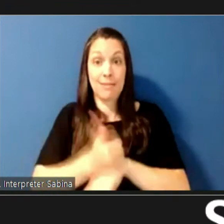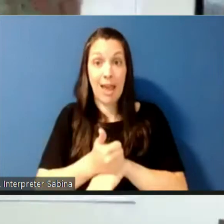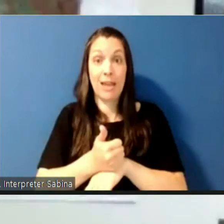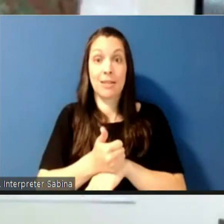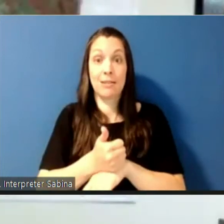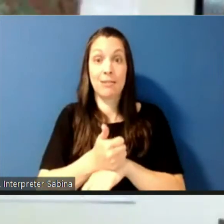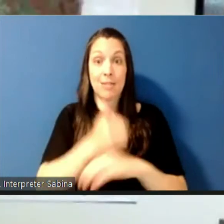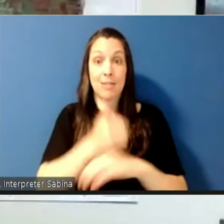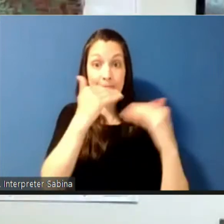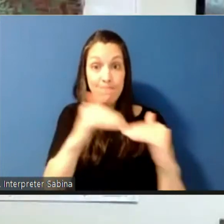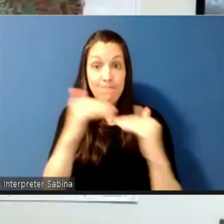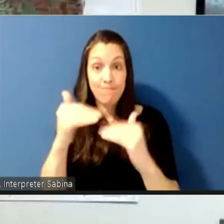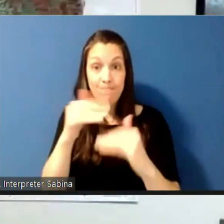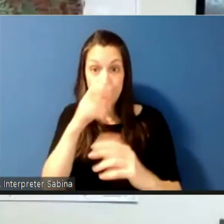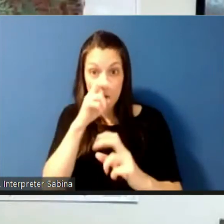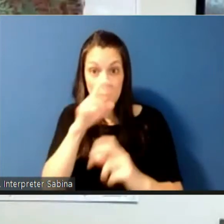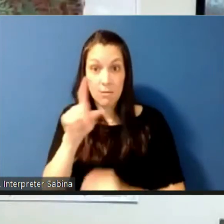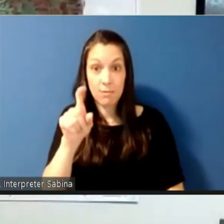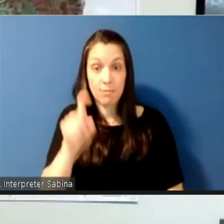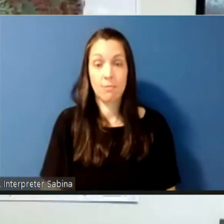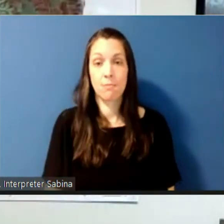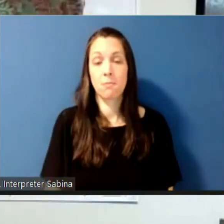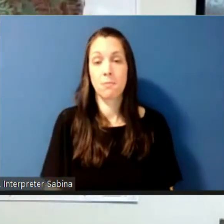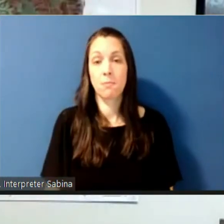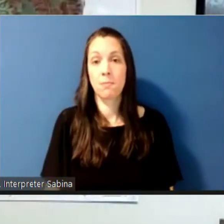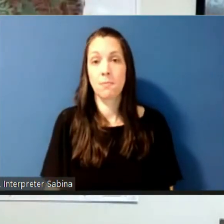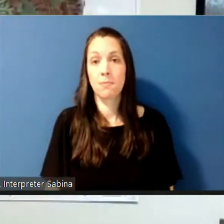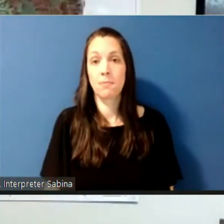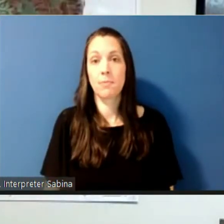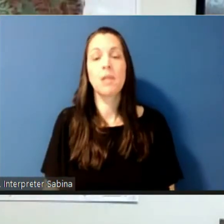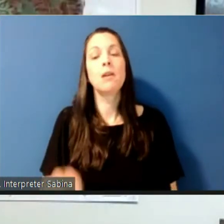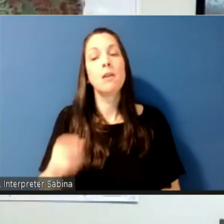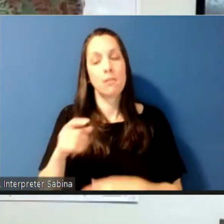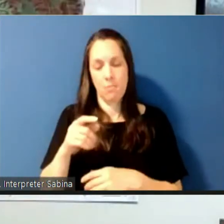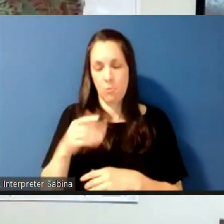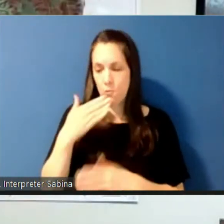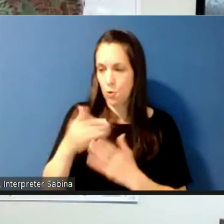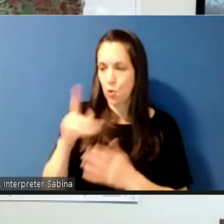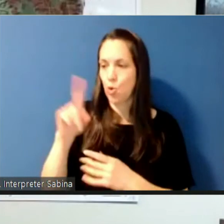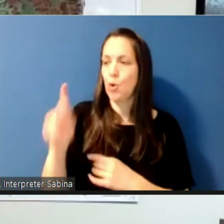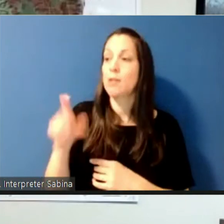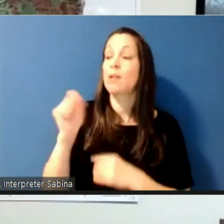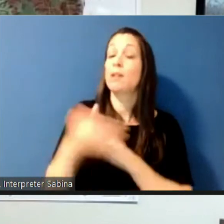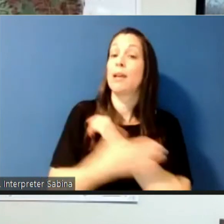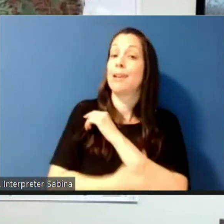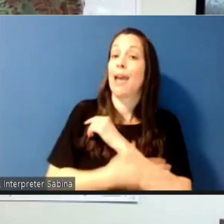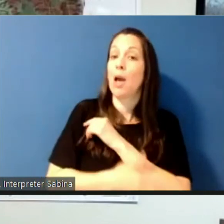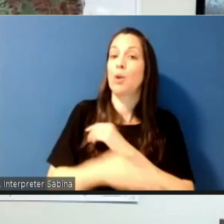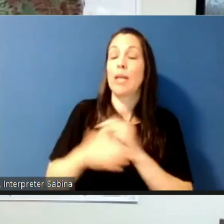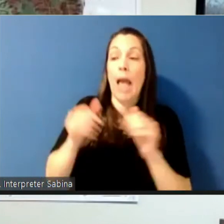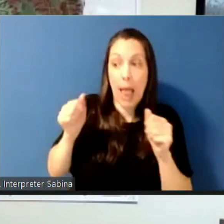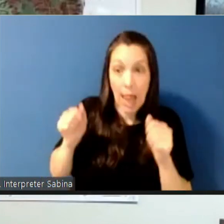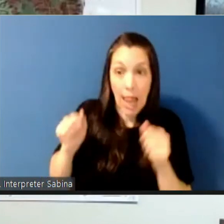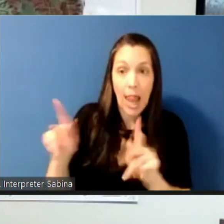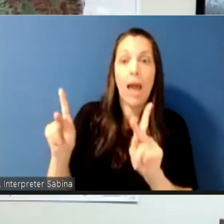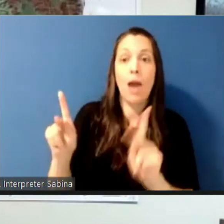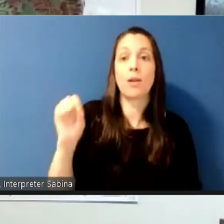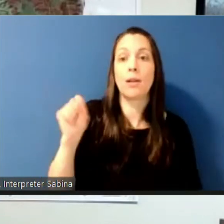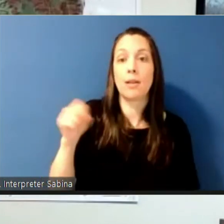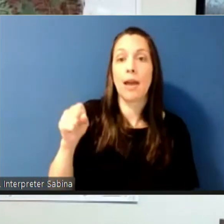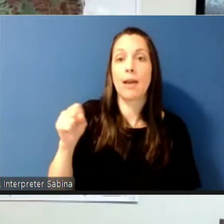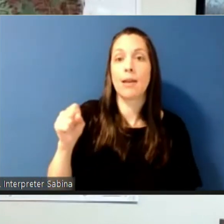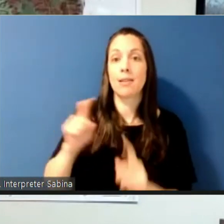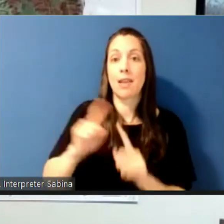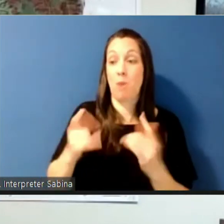Oh, that's a good question. The county would be allowed to impose restrictions. I don't believe that they will help at